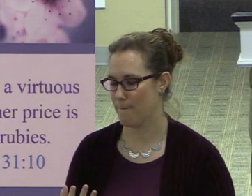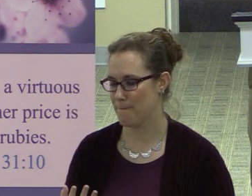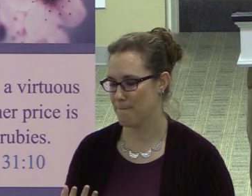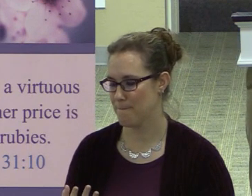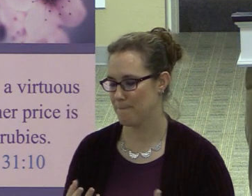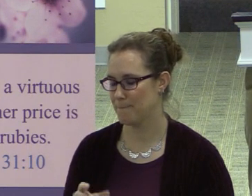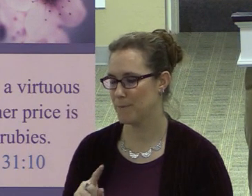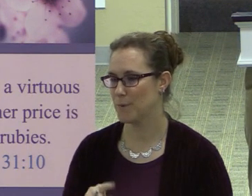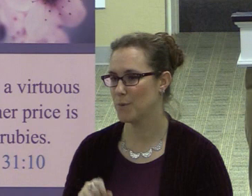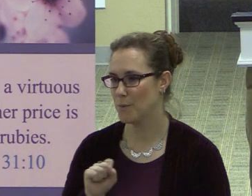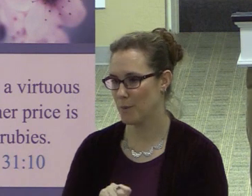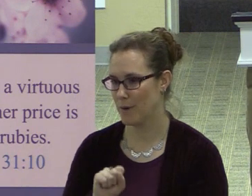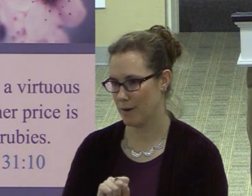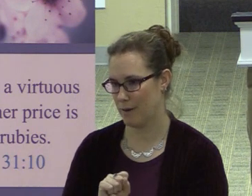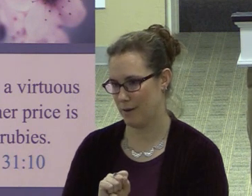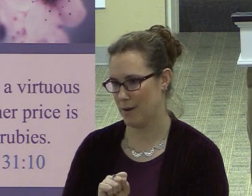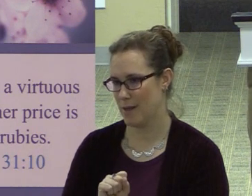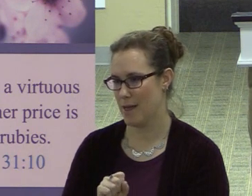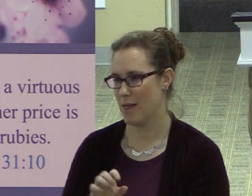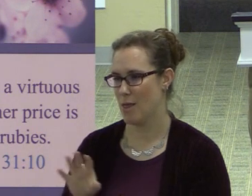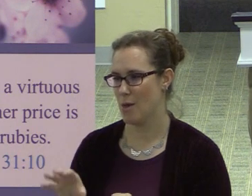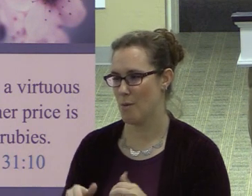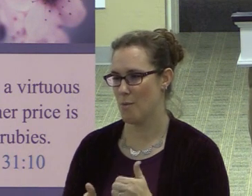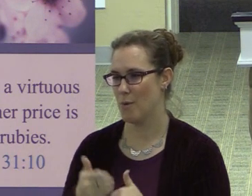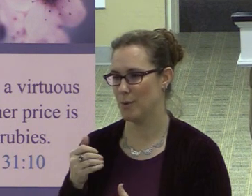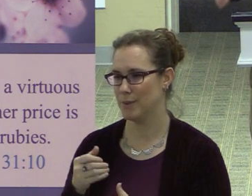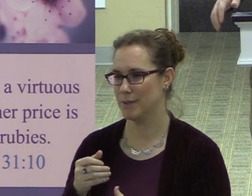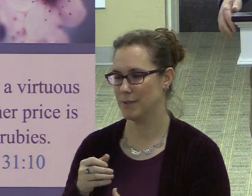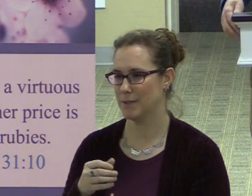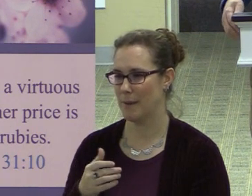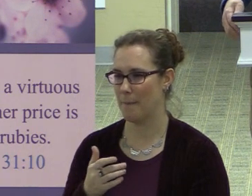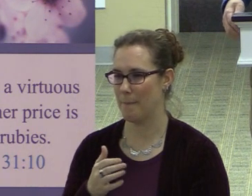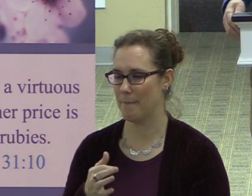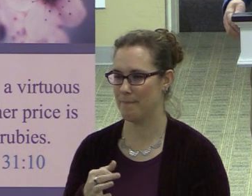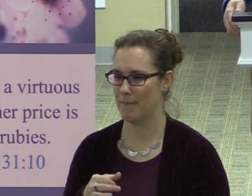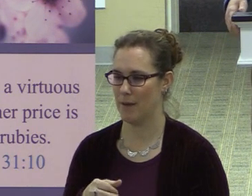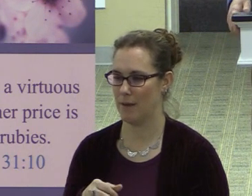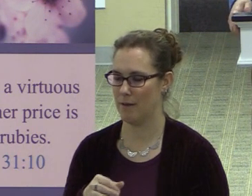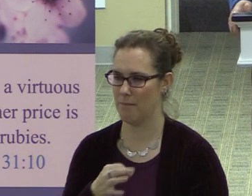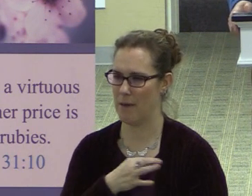to work to have the most benefit for you.